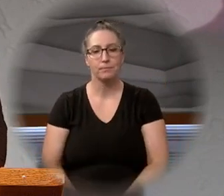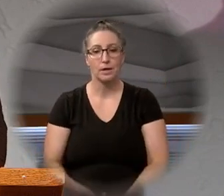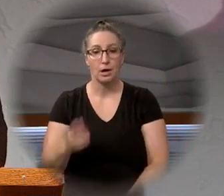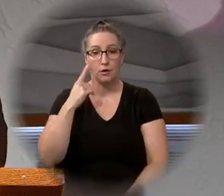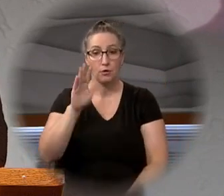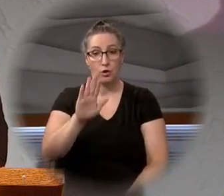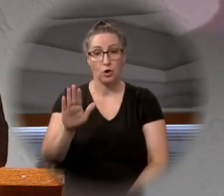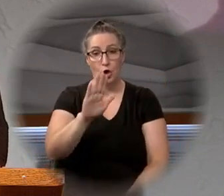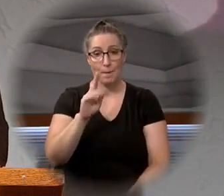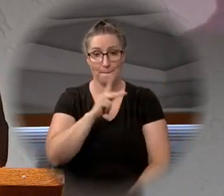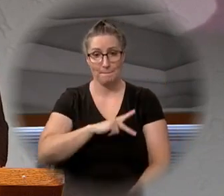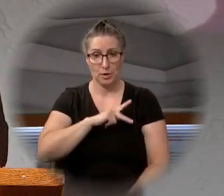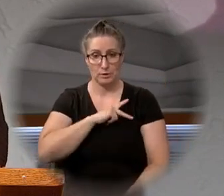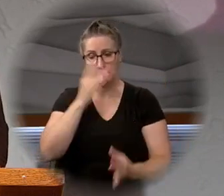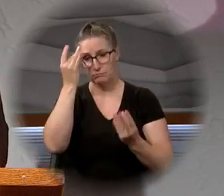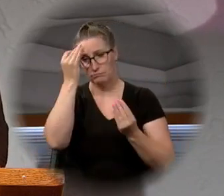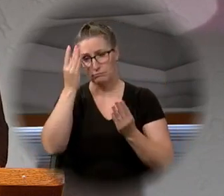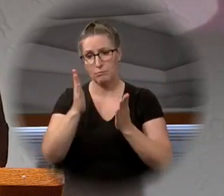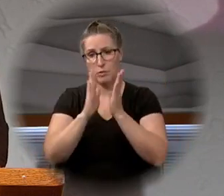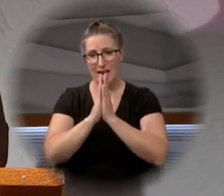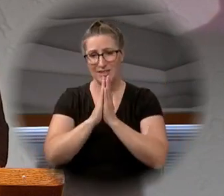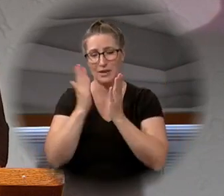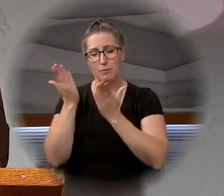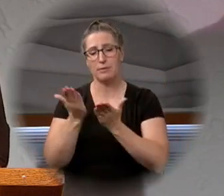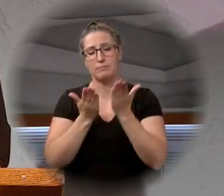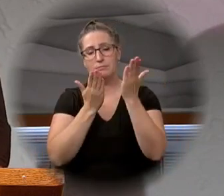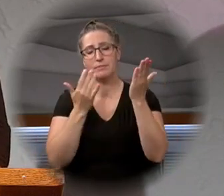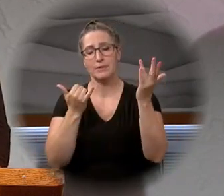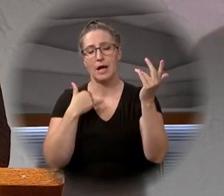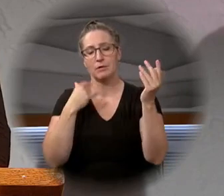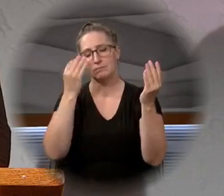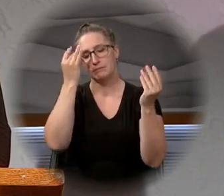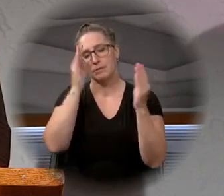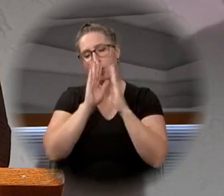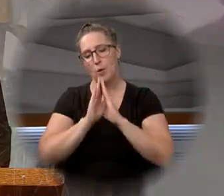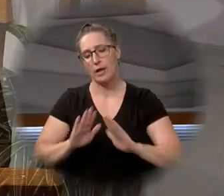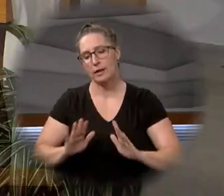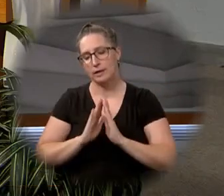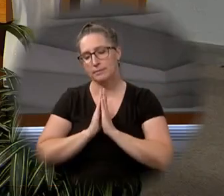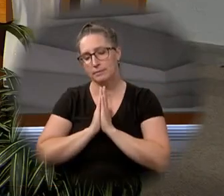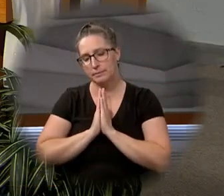our personal intentions, which we now pause and present to our Lord in silence,